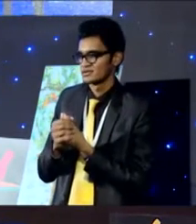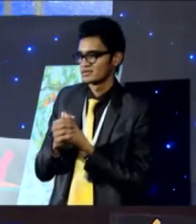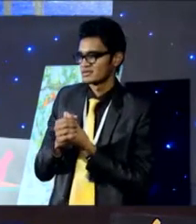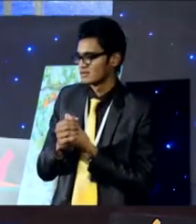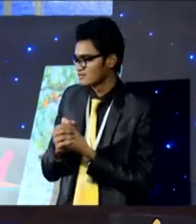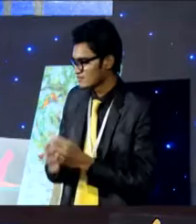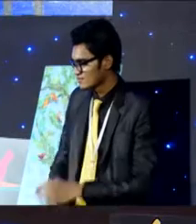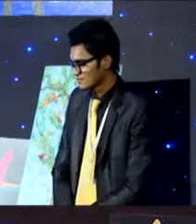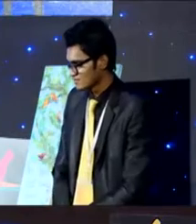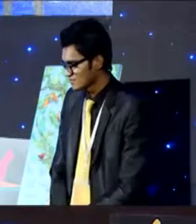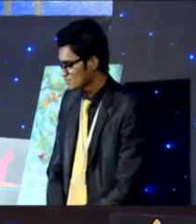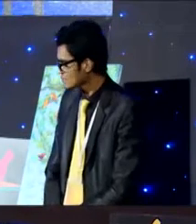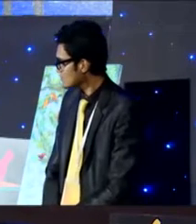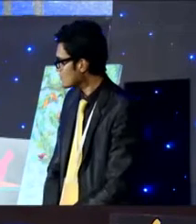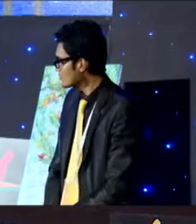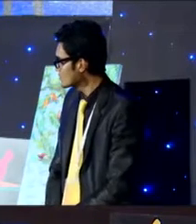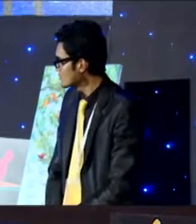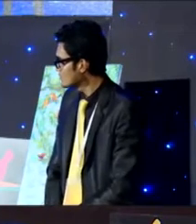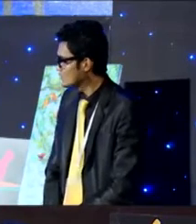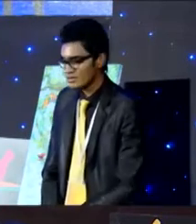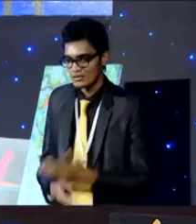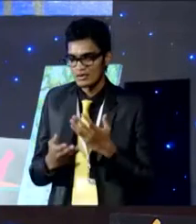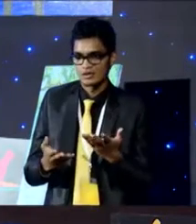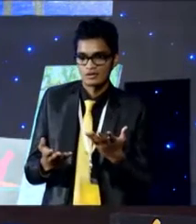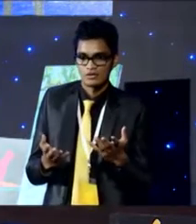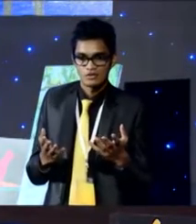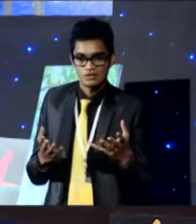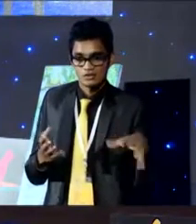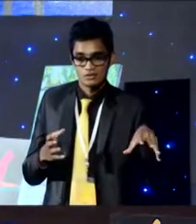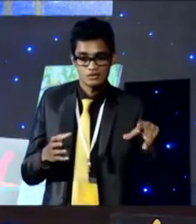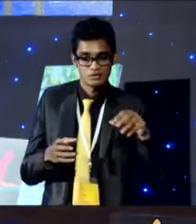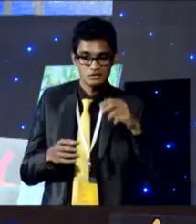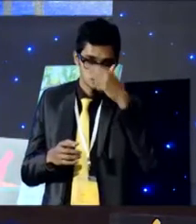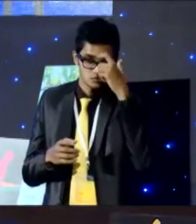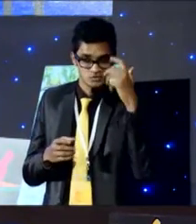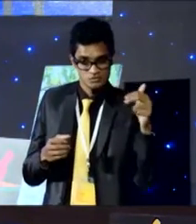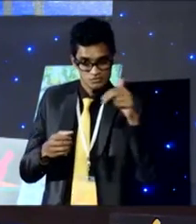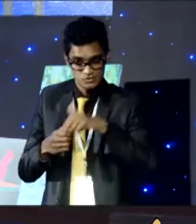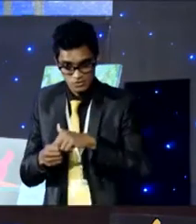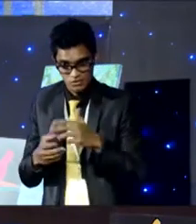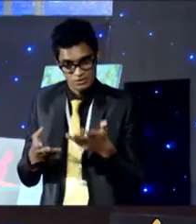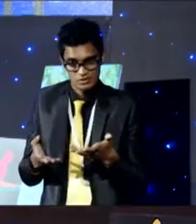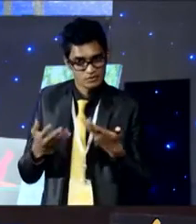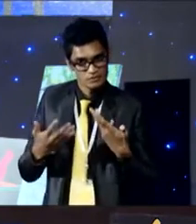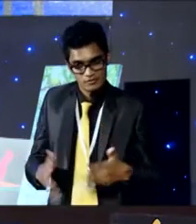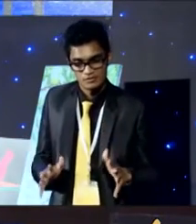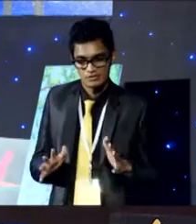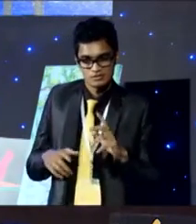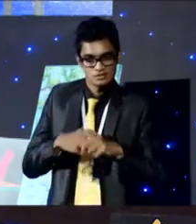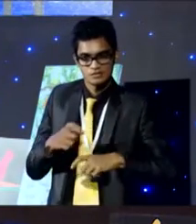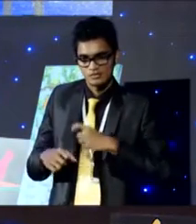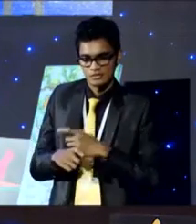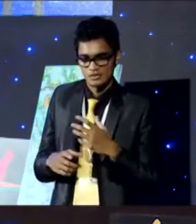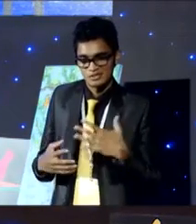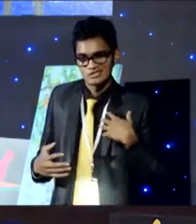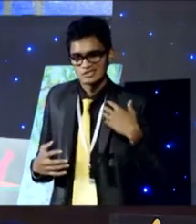autistic kid who we hired. When we hired him, a lot of people were scared because I think they come in a very different way.